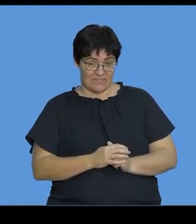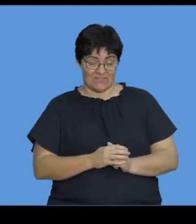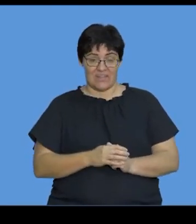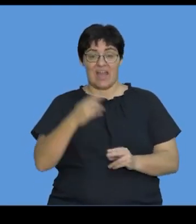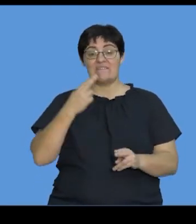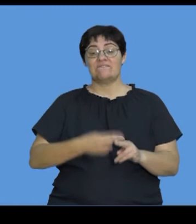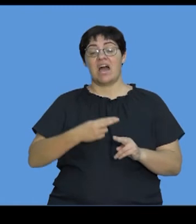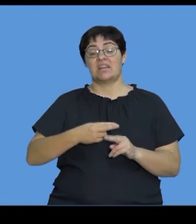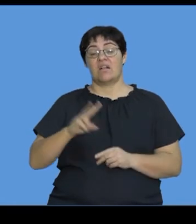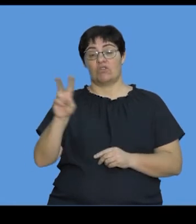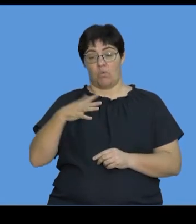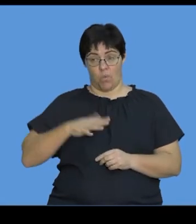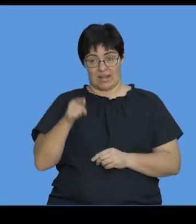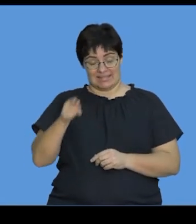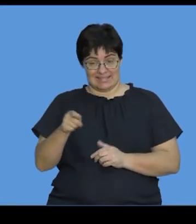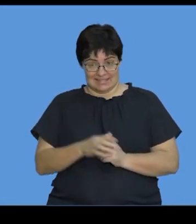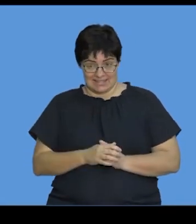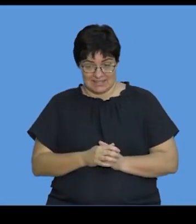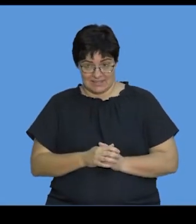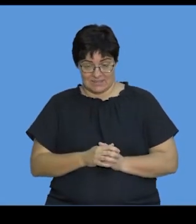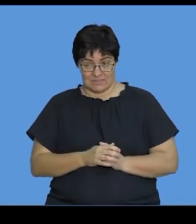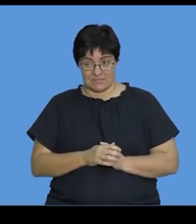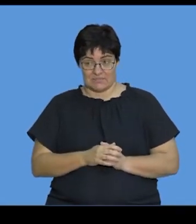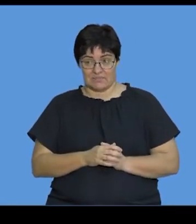Final velocity is what I'm looking for.